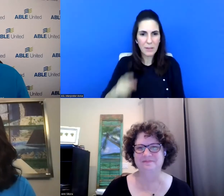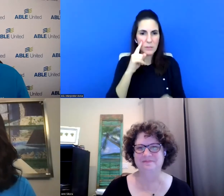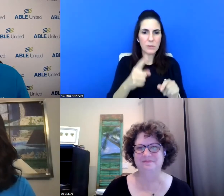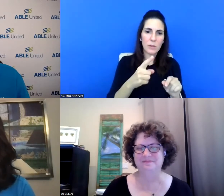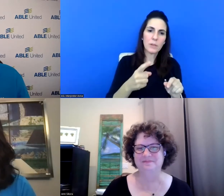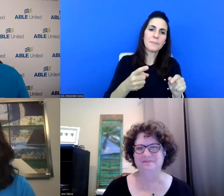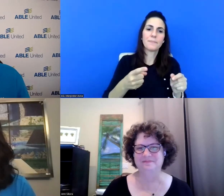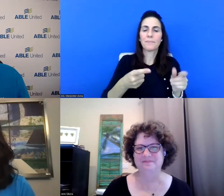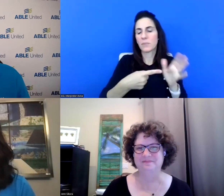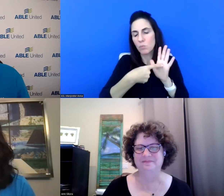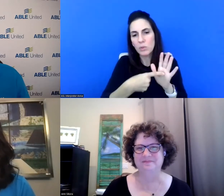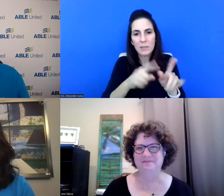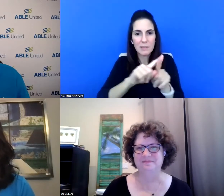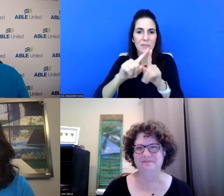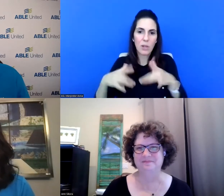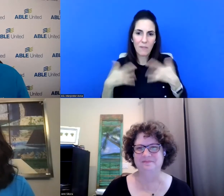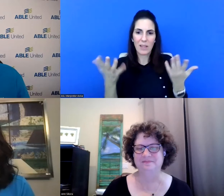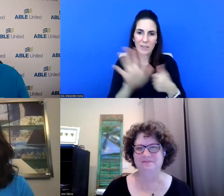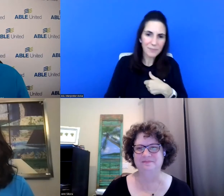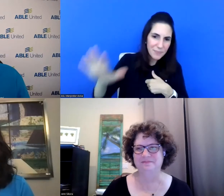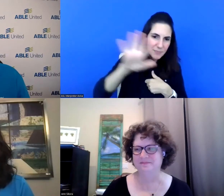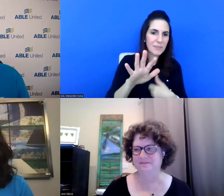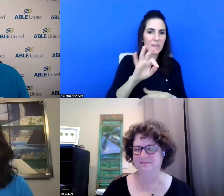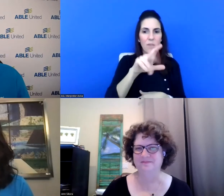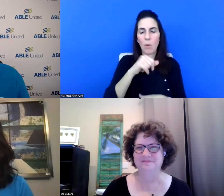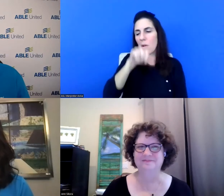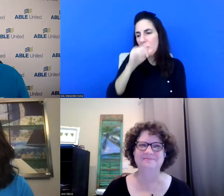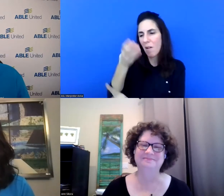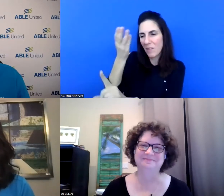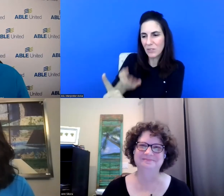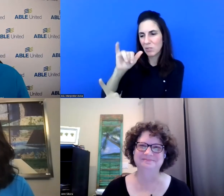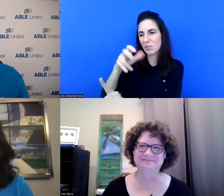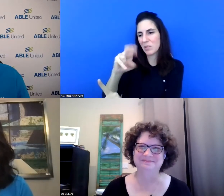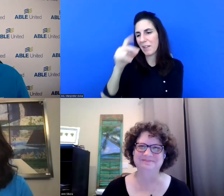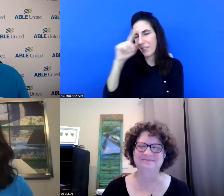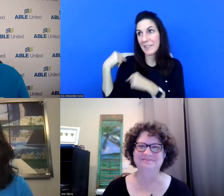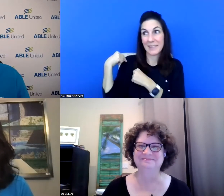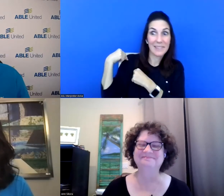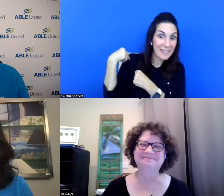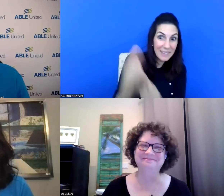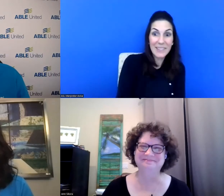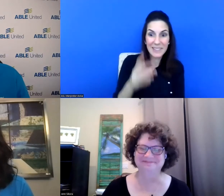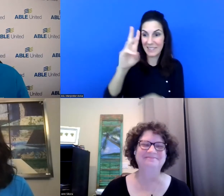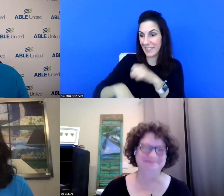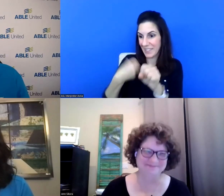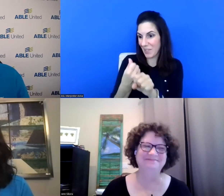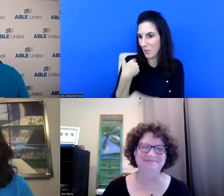of Florida. And we have known and loved Jen for, as long as we've known you, 6 years